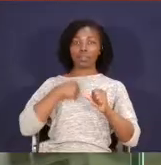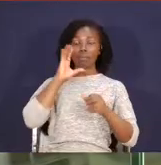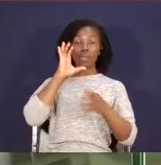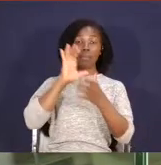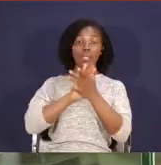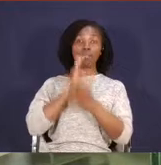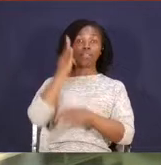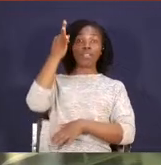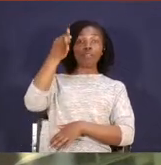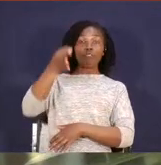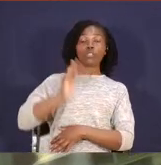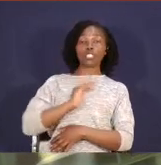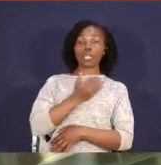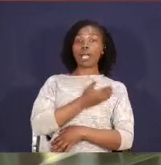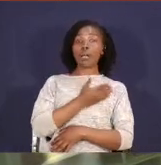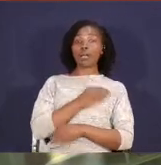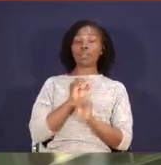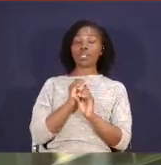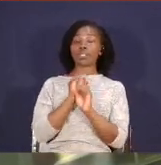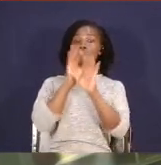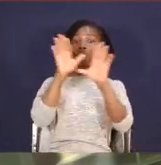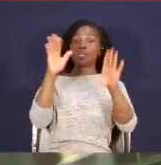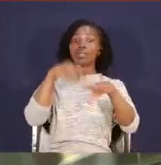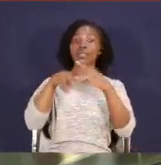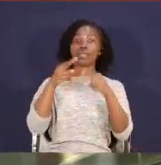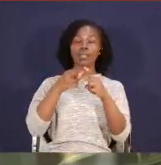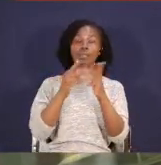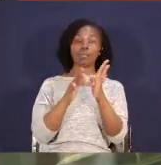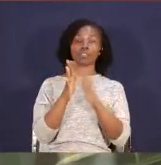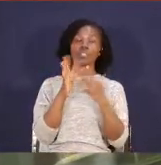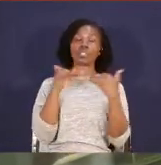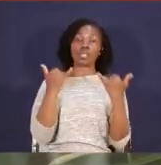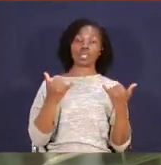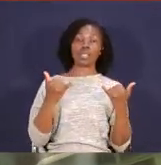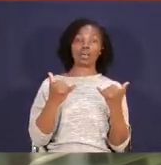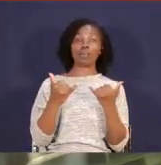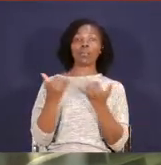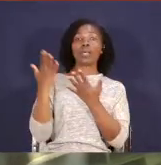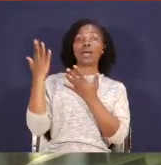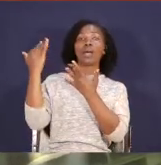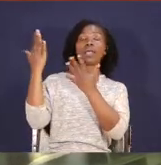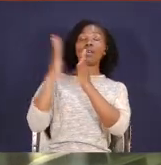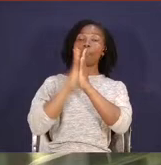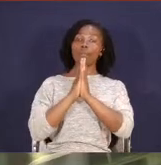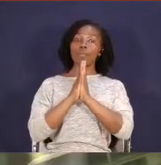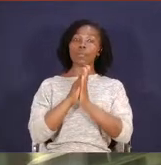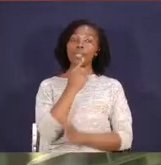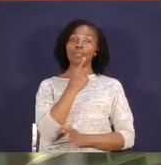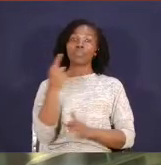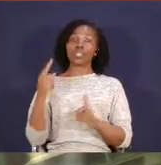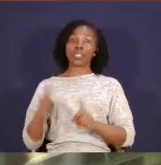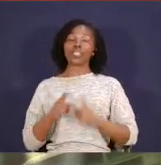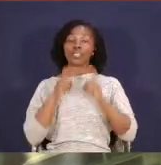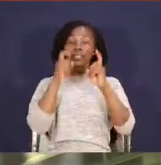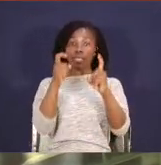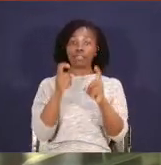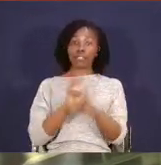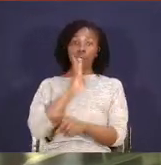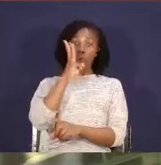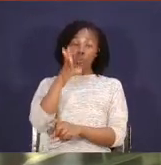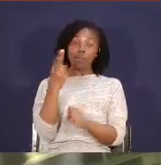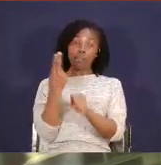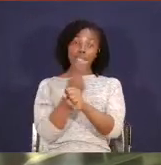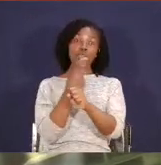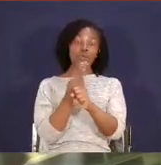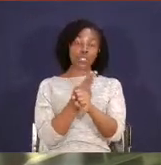is bright in Jesus' name. And right now, I am just praying that every gift is unwrapped, every gift is